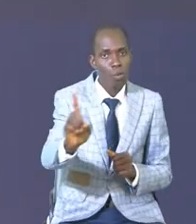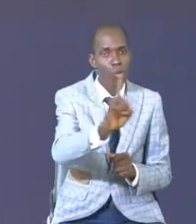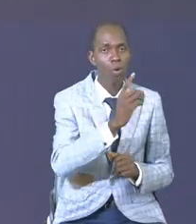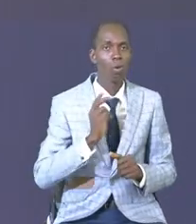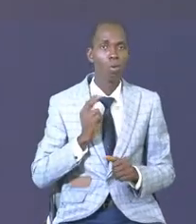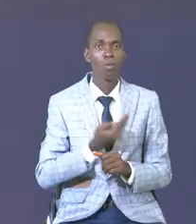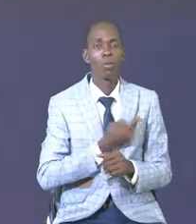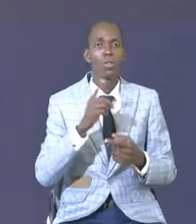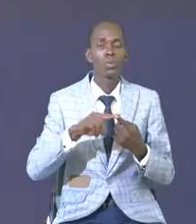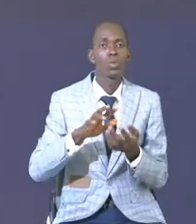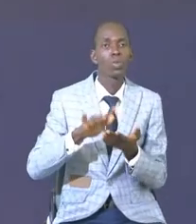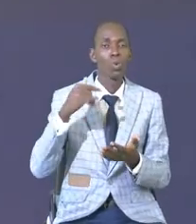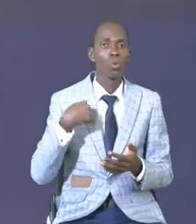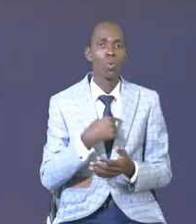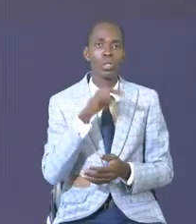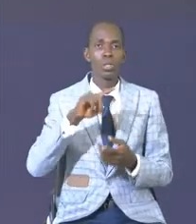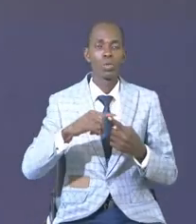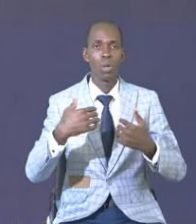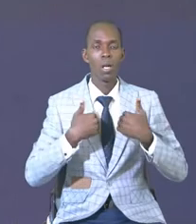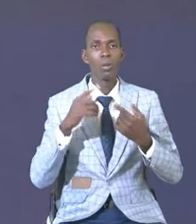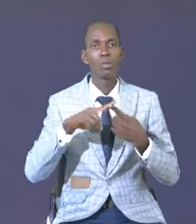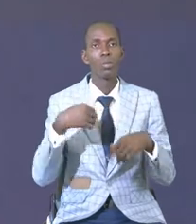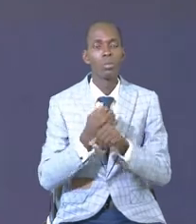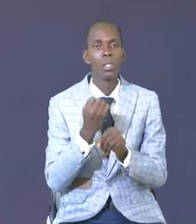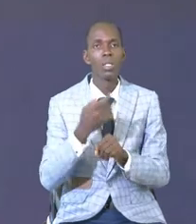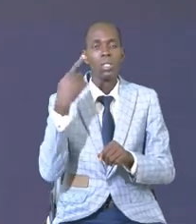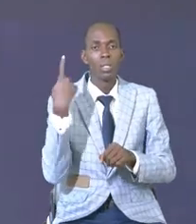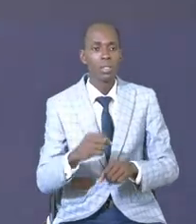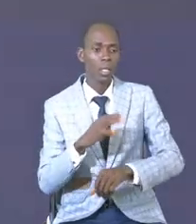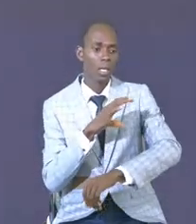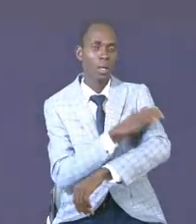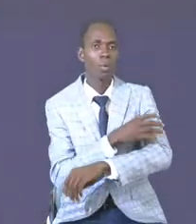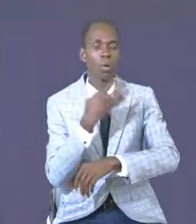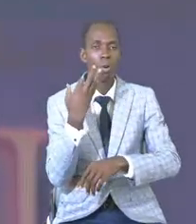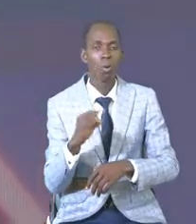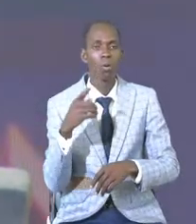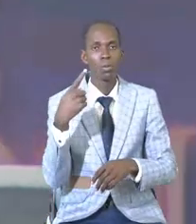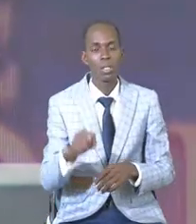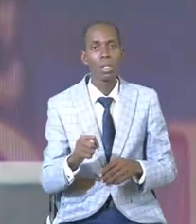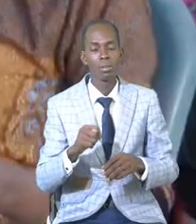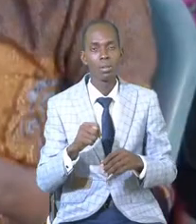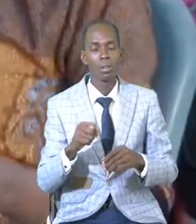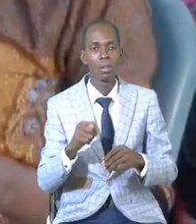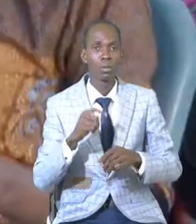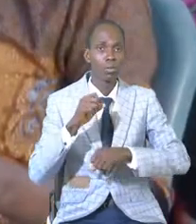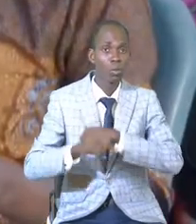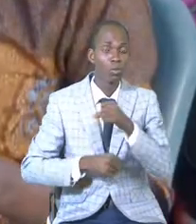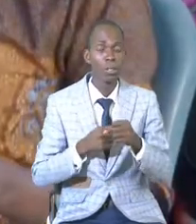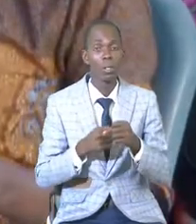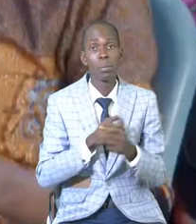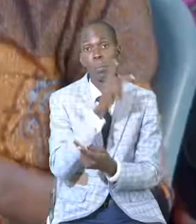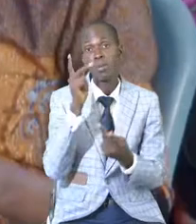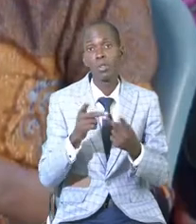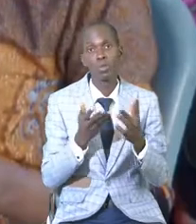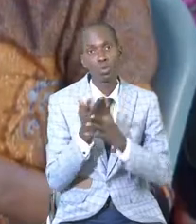have, to make the captain of their salvation perfect through sufferings. Look at chapter 3 there, and we're looking at